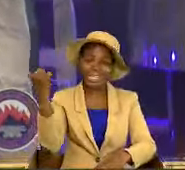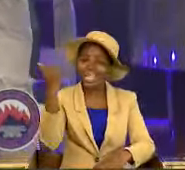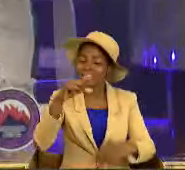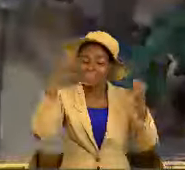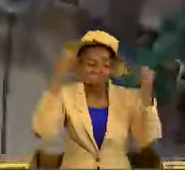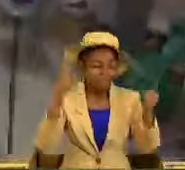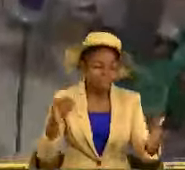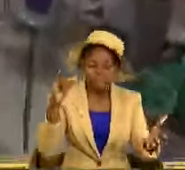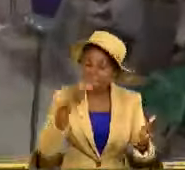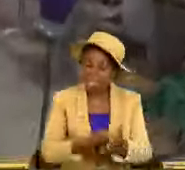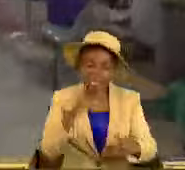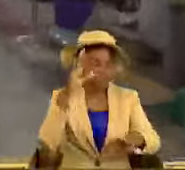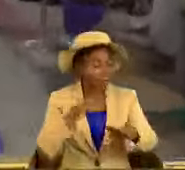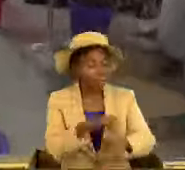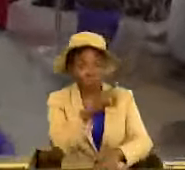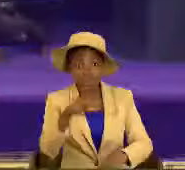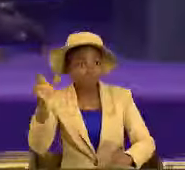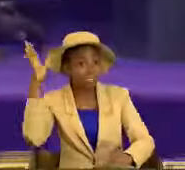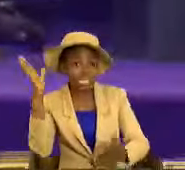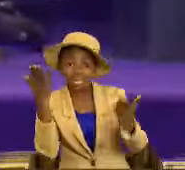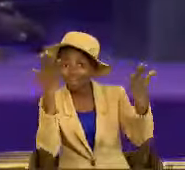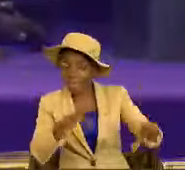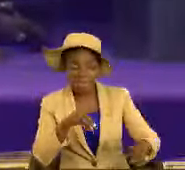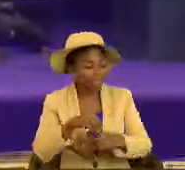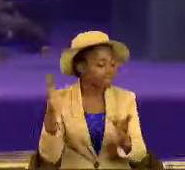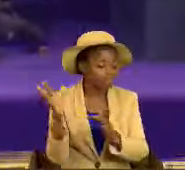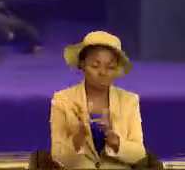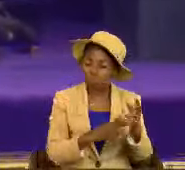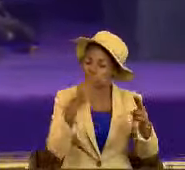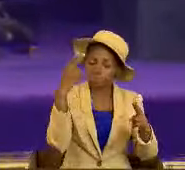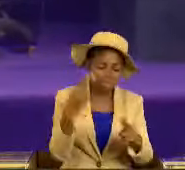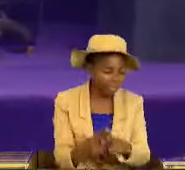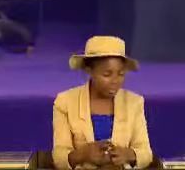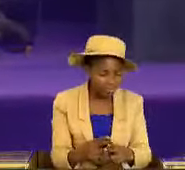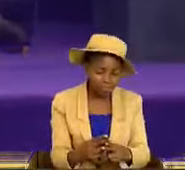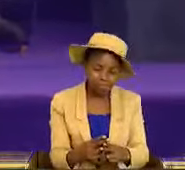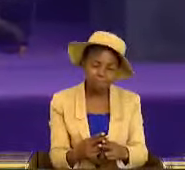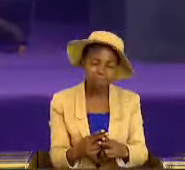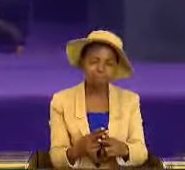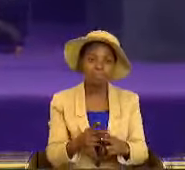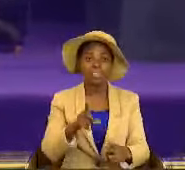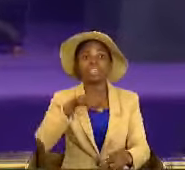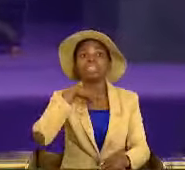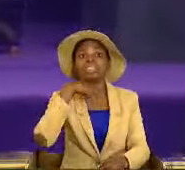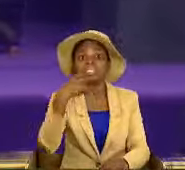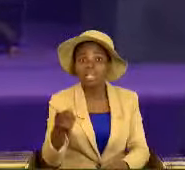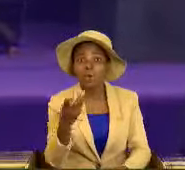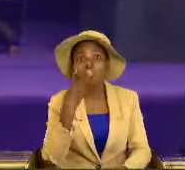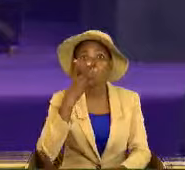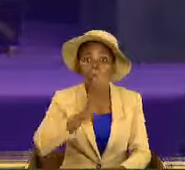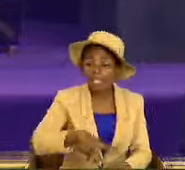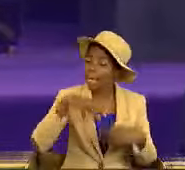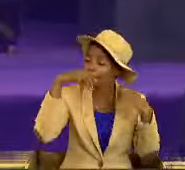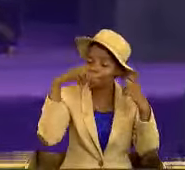Jesus and you pray the first world like this say Wicked